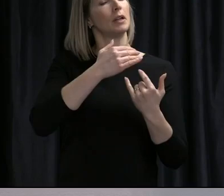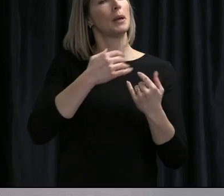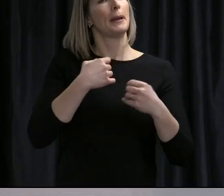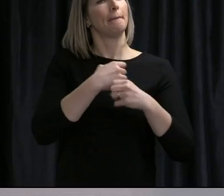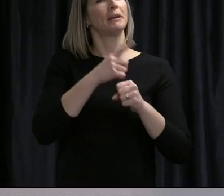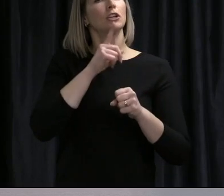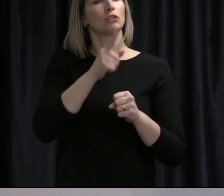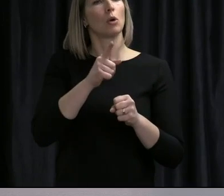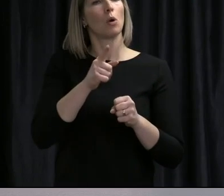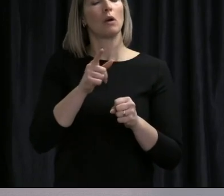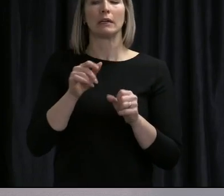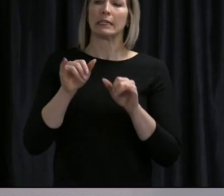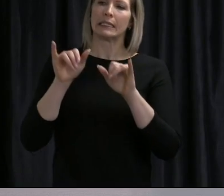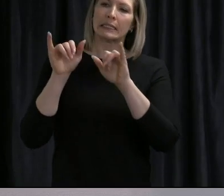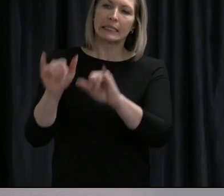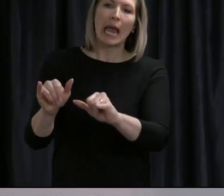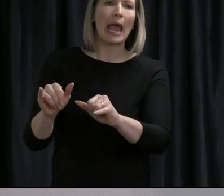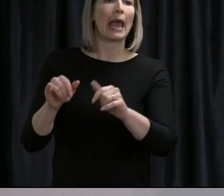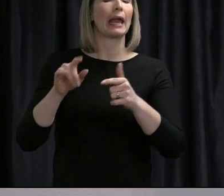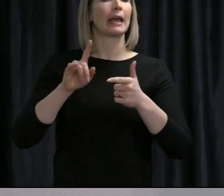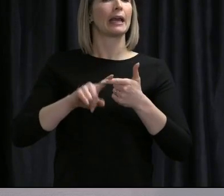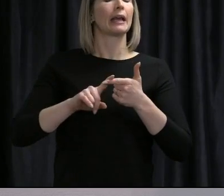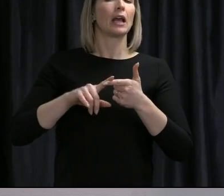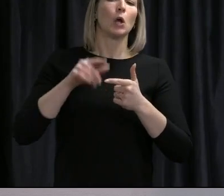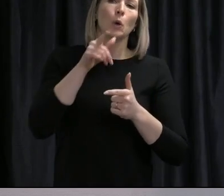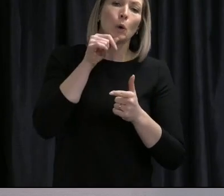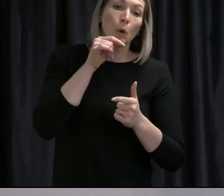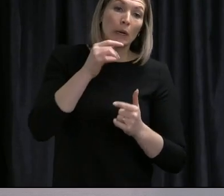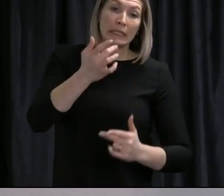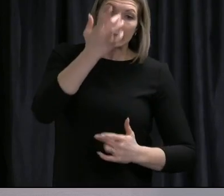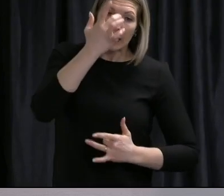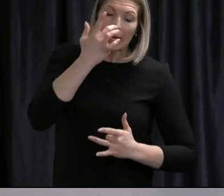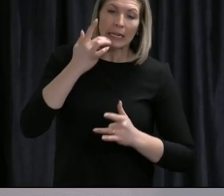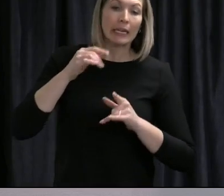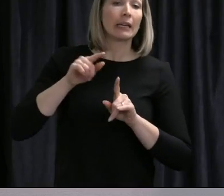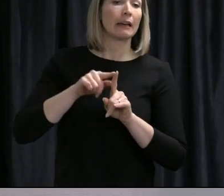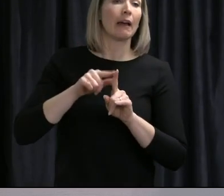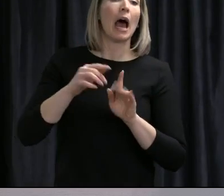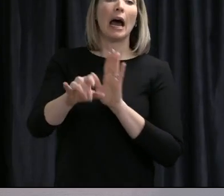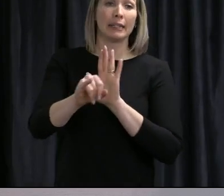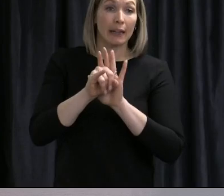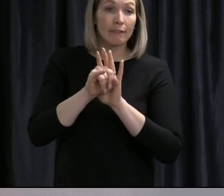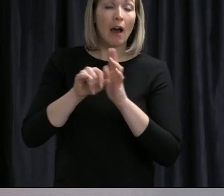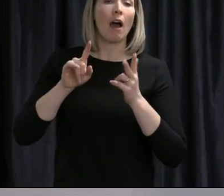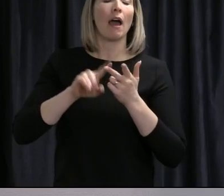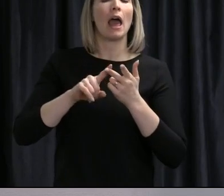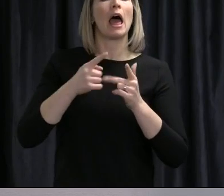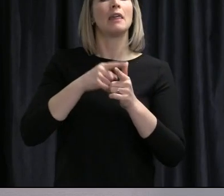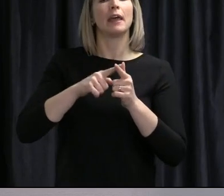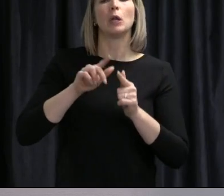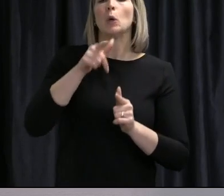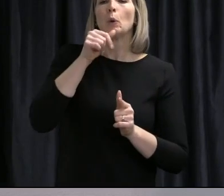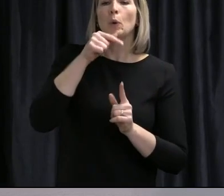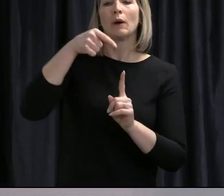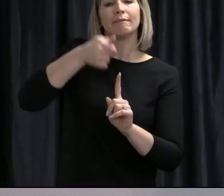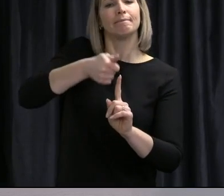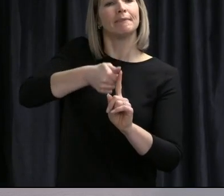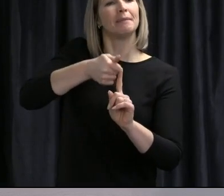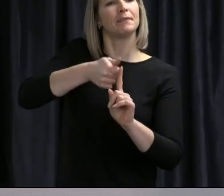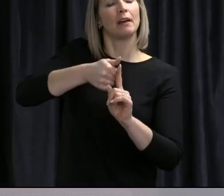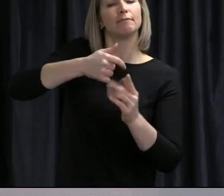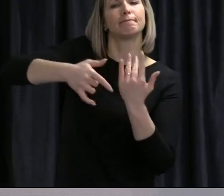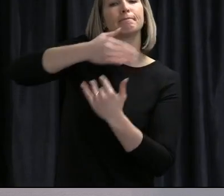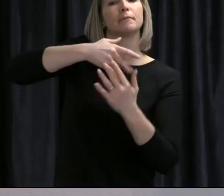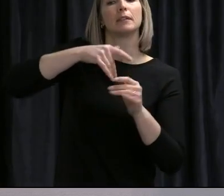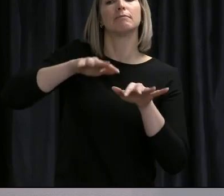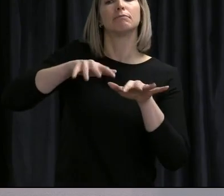health, containment, contact tracing, and testing. And that has increased day over day. And